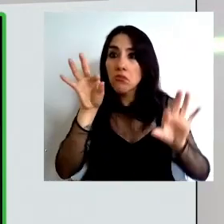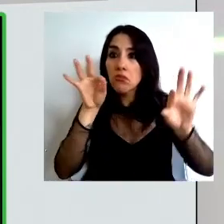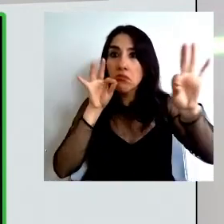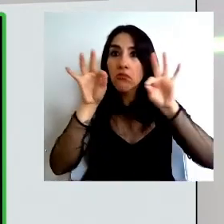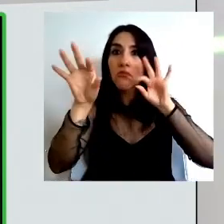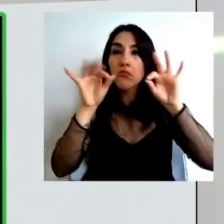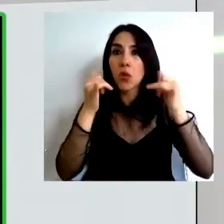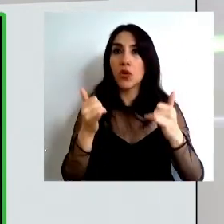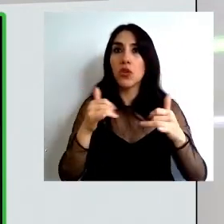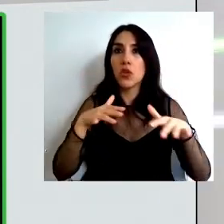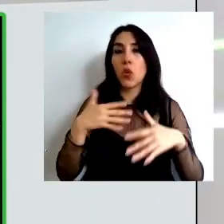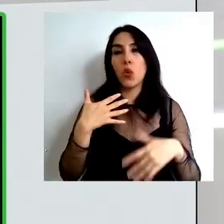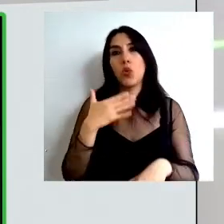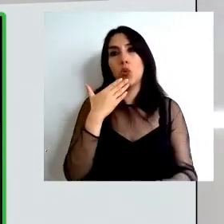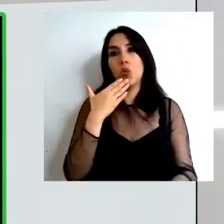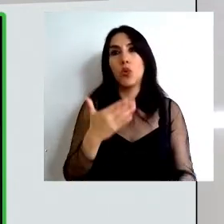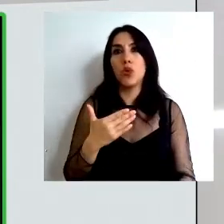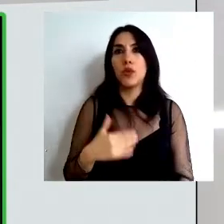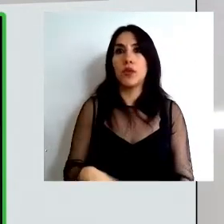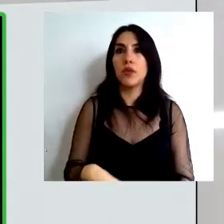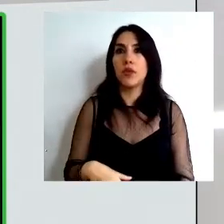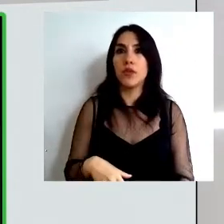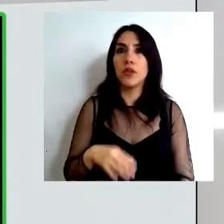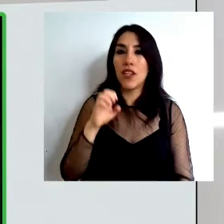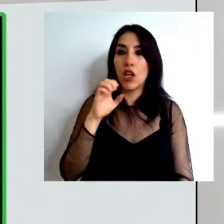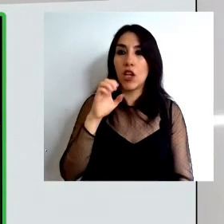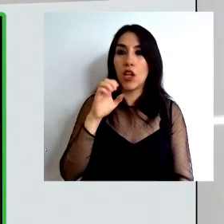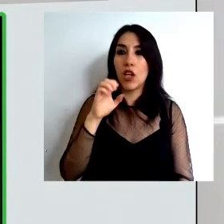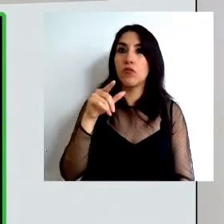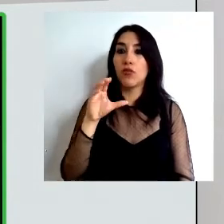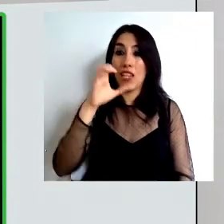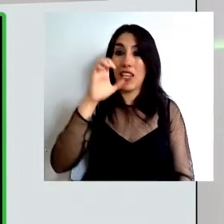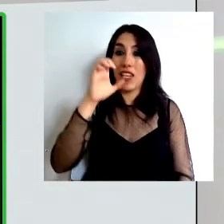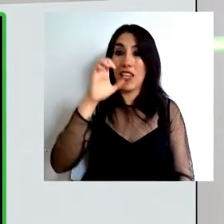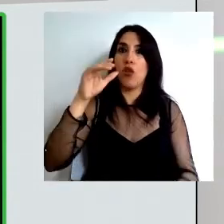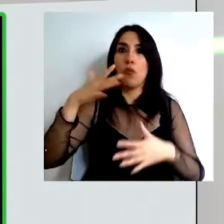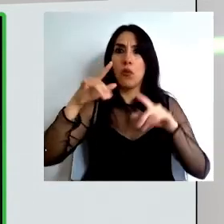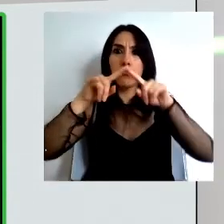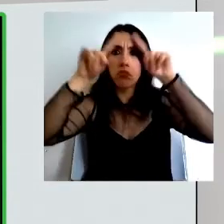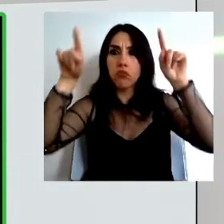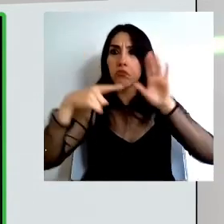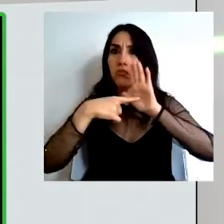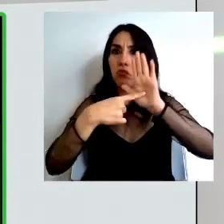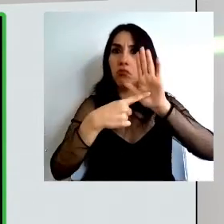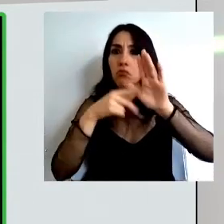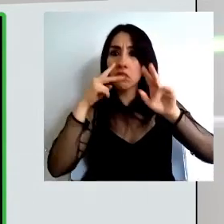these innovations, perhaps be mentors, advisors, implement